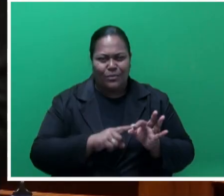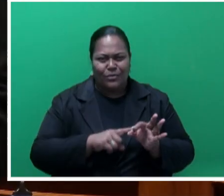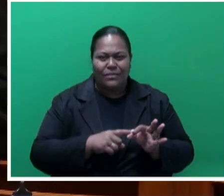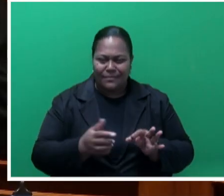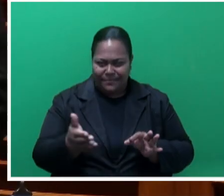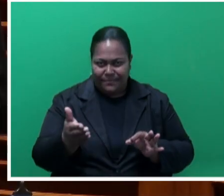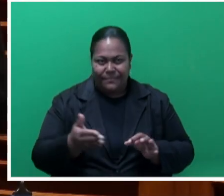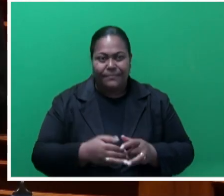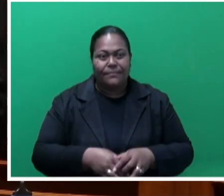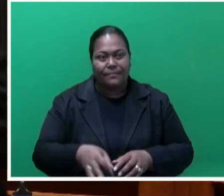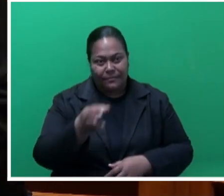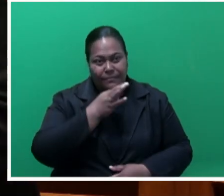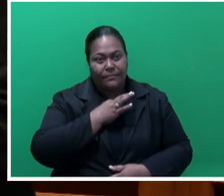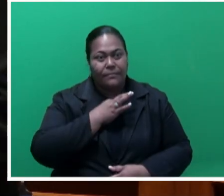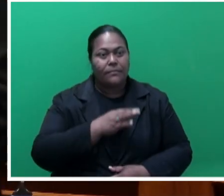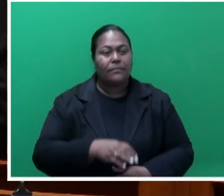Honourable Member.